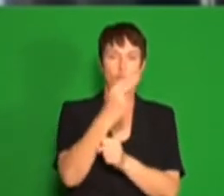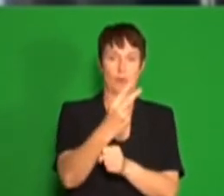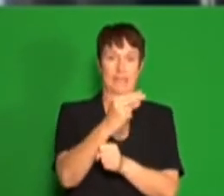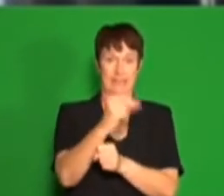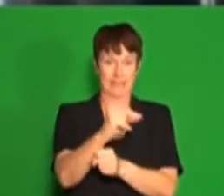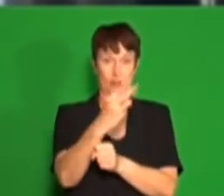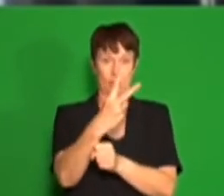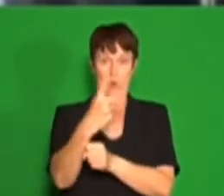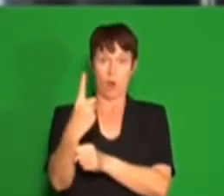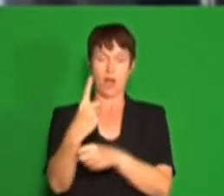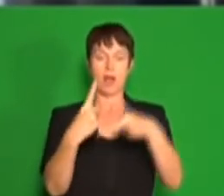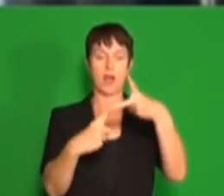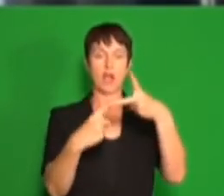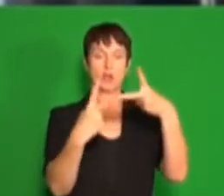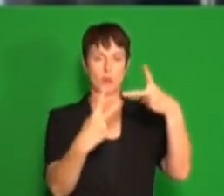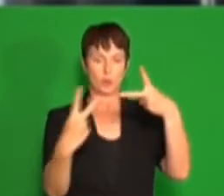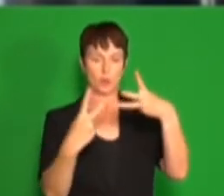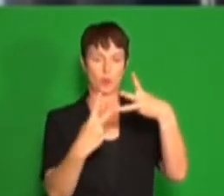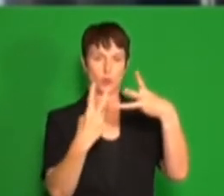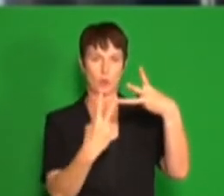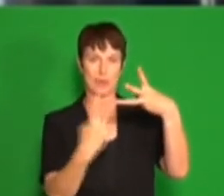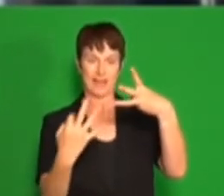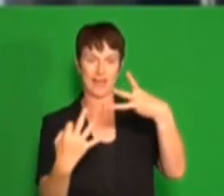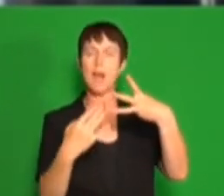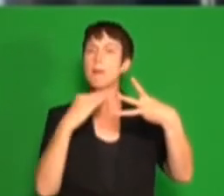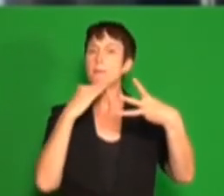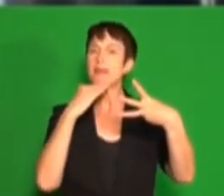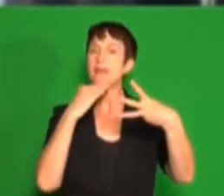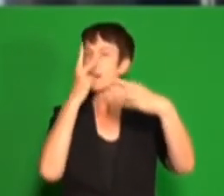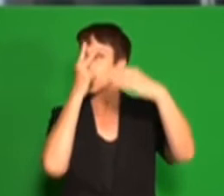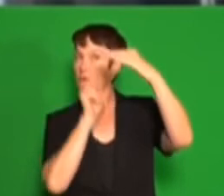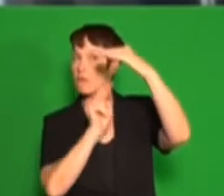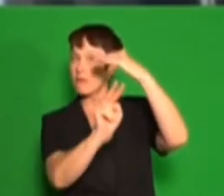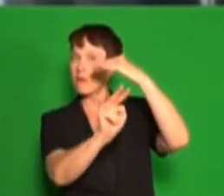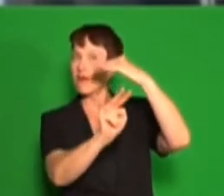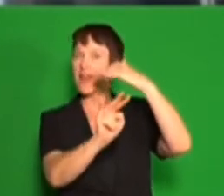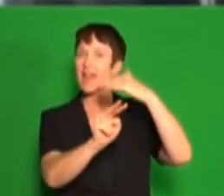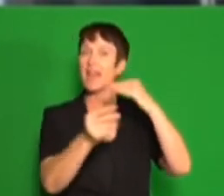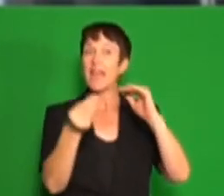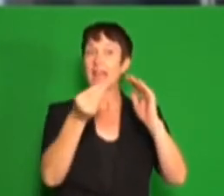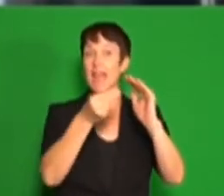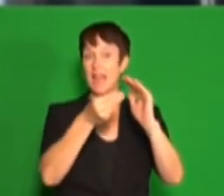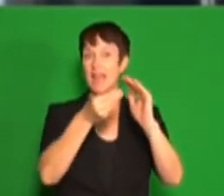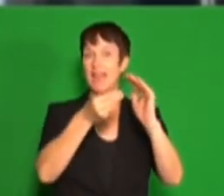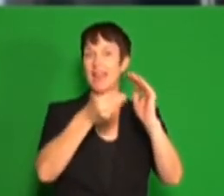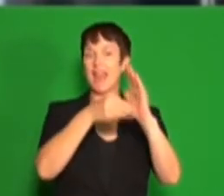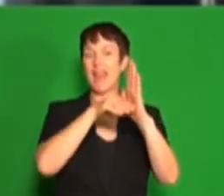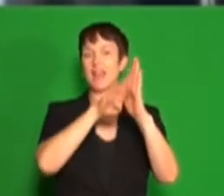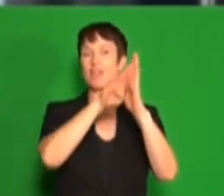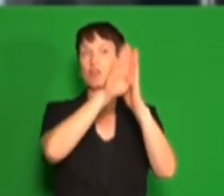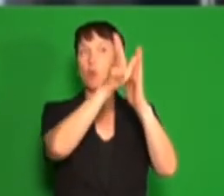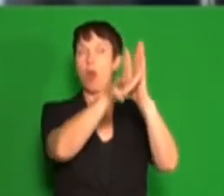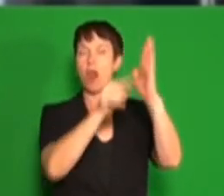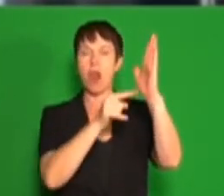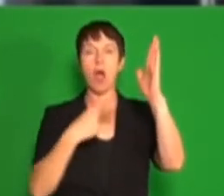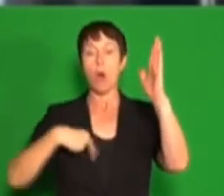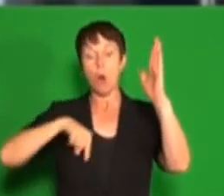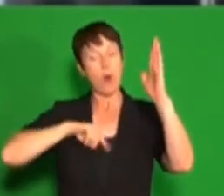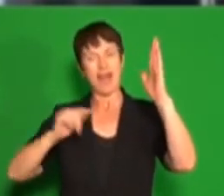real terms. That means it is below the projected inflation. And in addition to that,